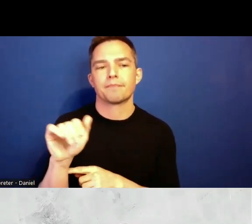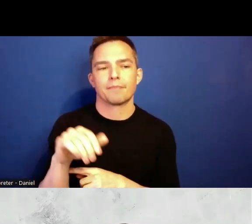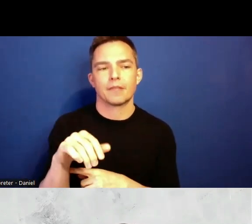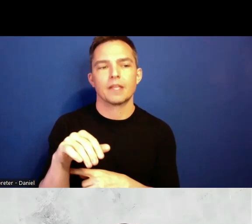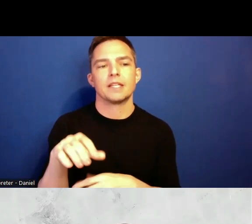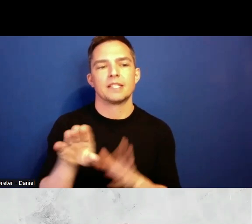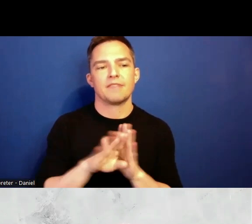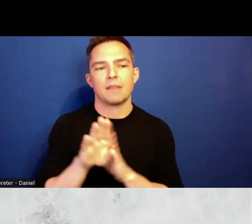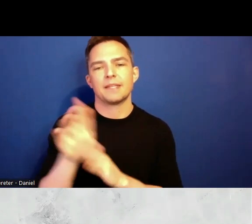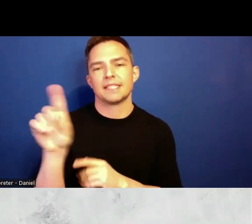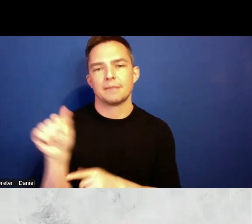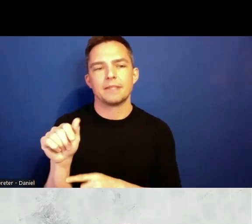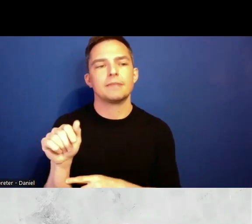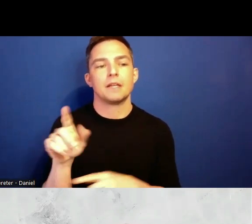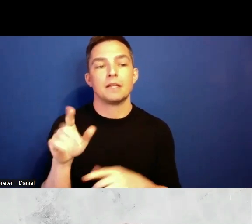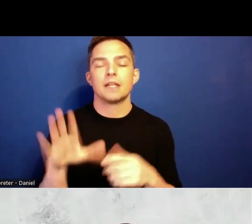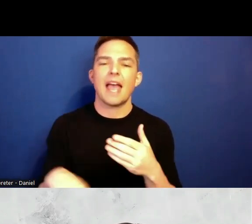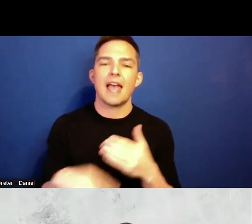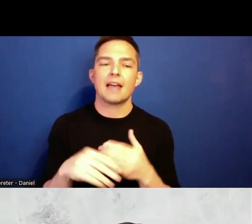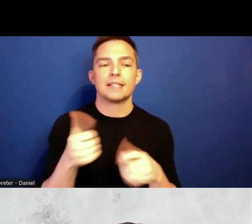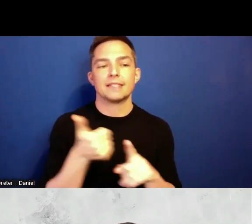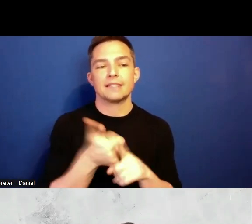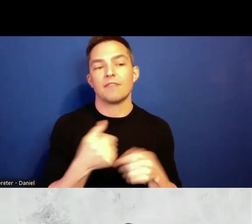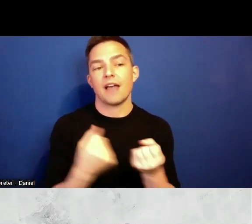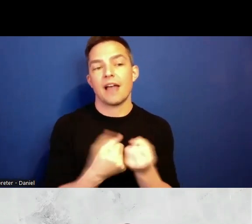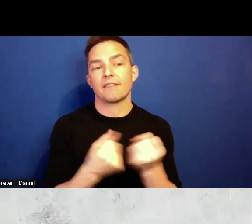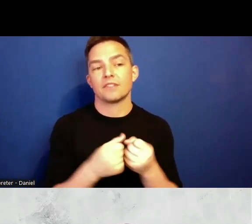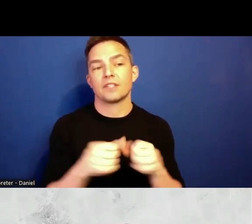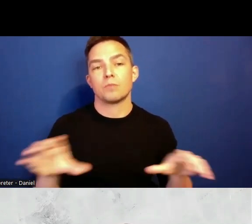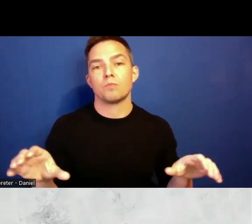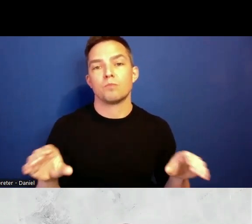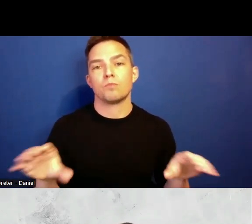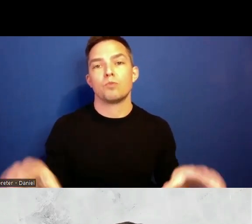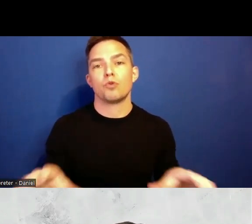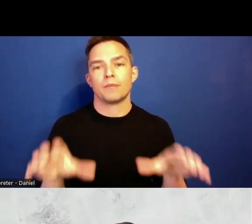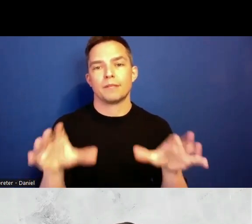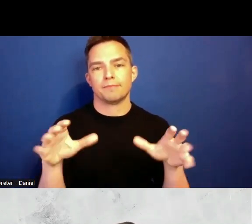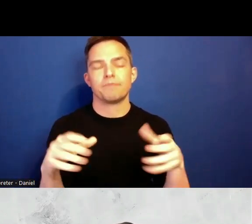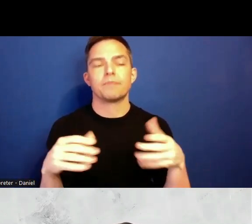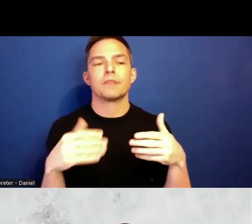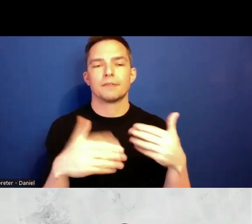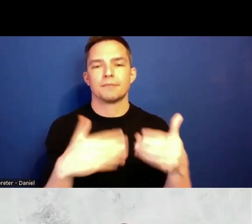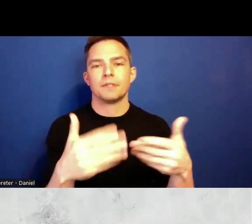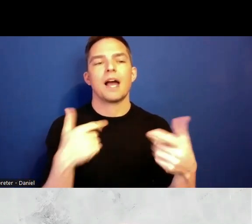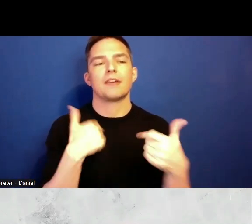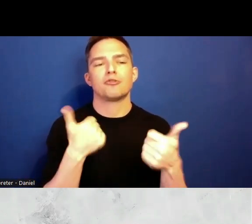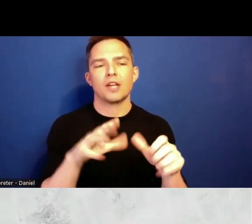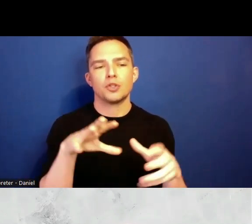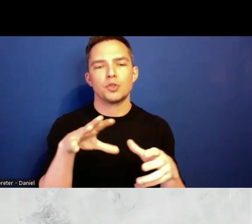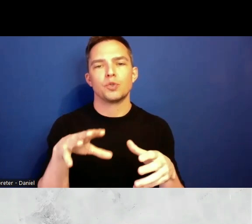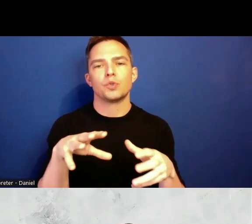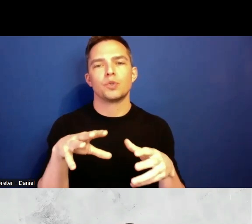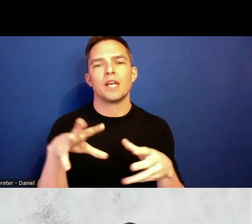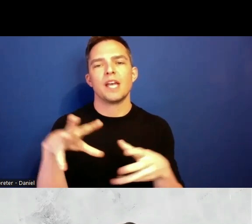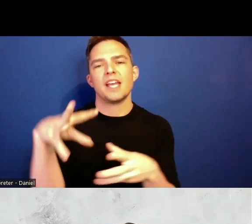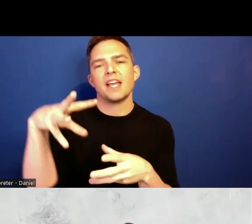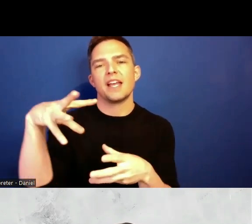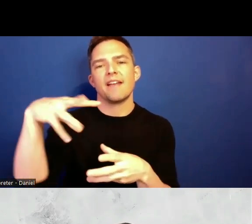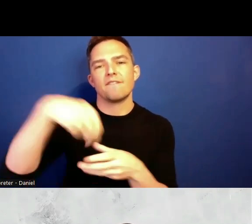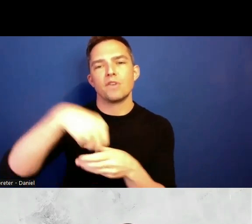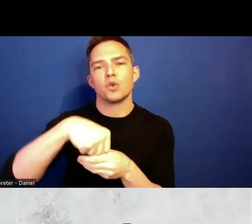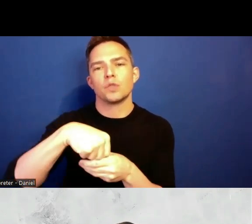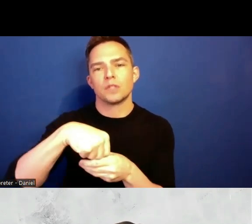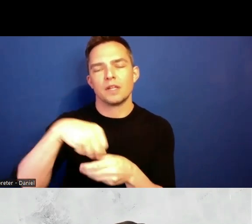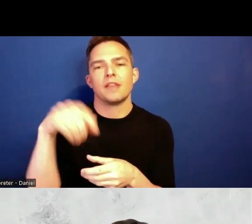of piggybacking off of the self-advocacy movement, I really try to infuse that approach and